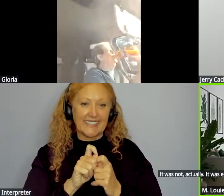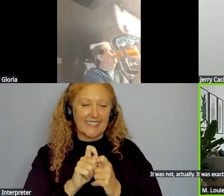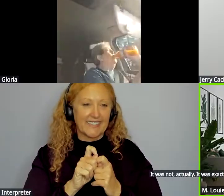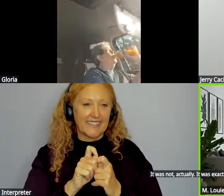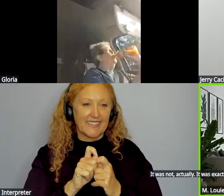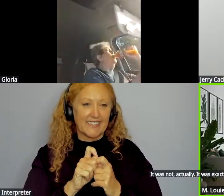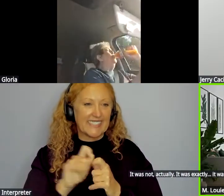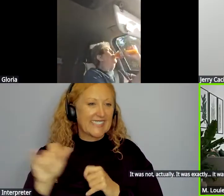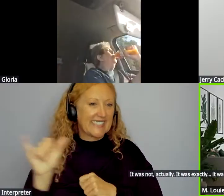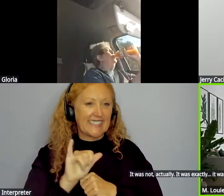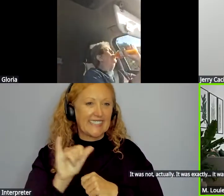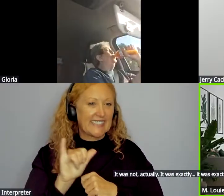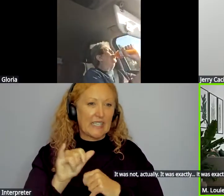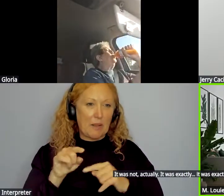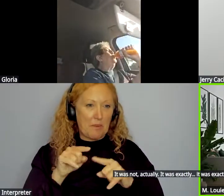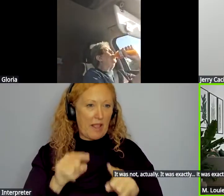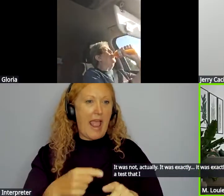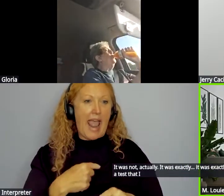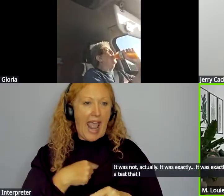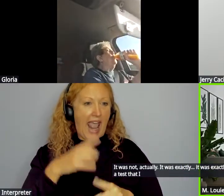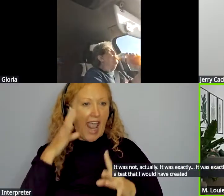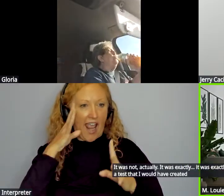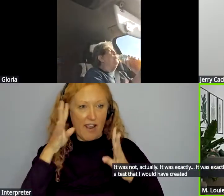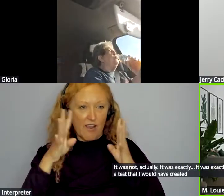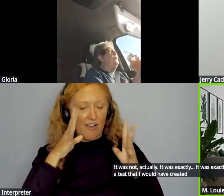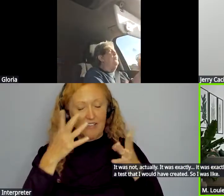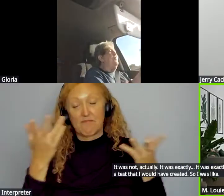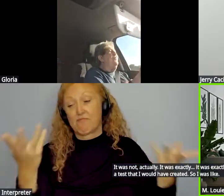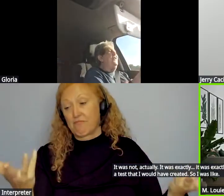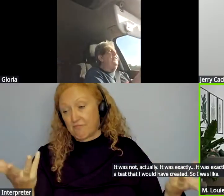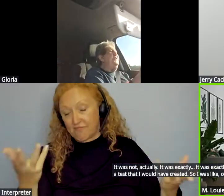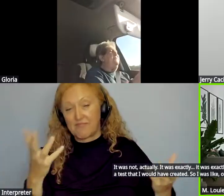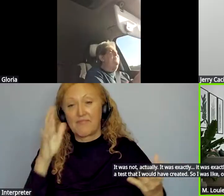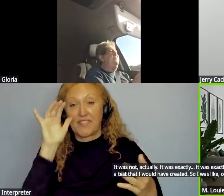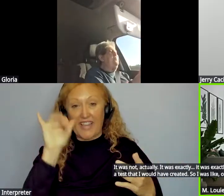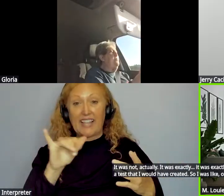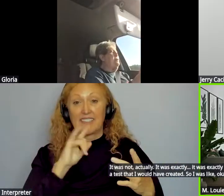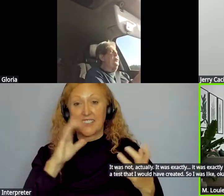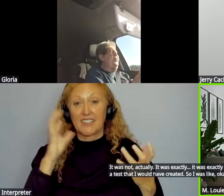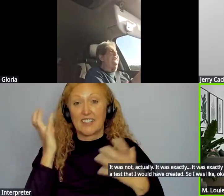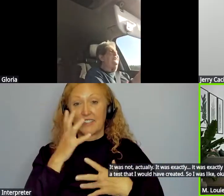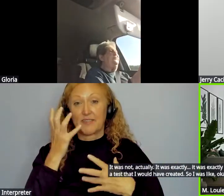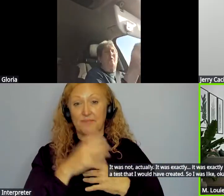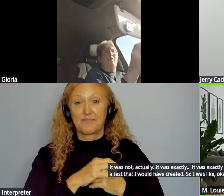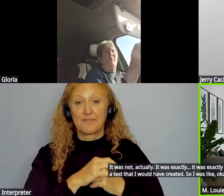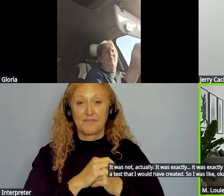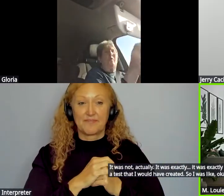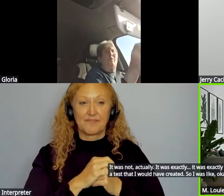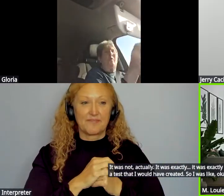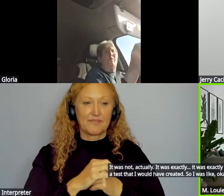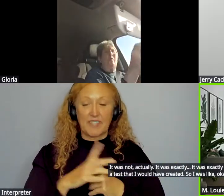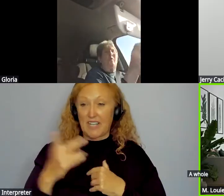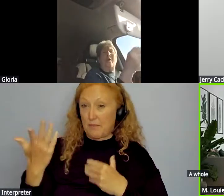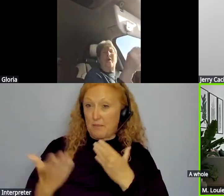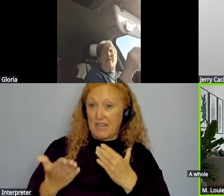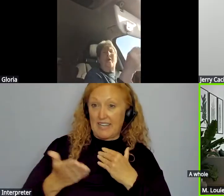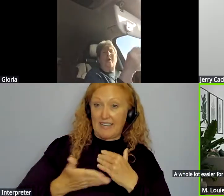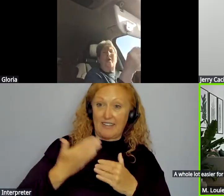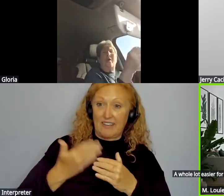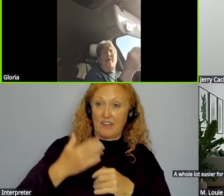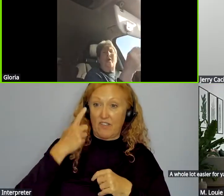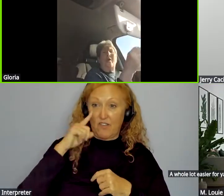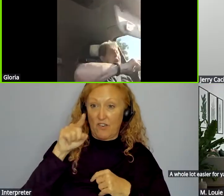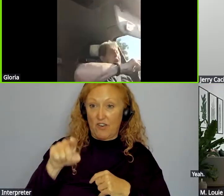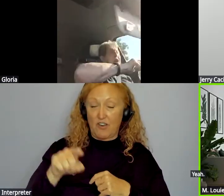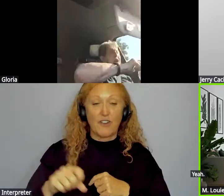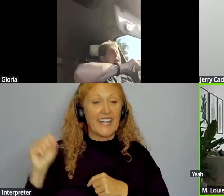along the same lines of a test that I would have created. So I was like, okay, this is actually awesome. A whole lot easier for you.